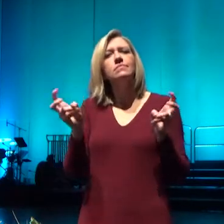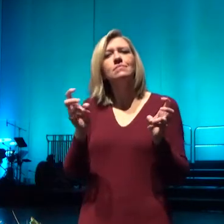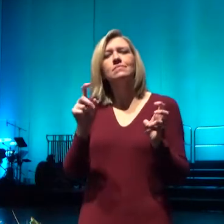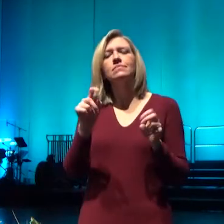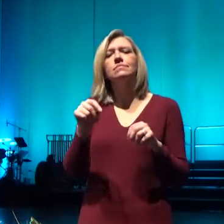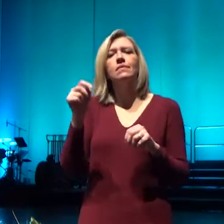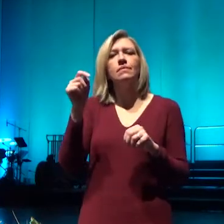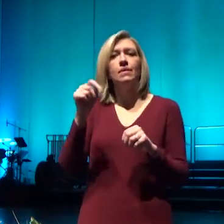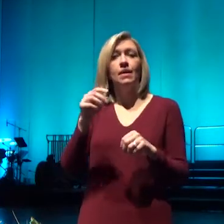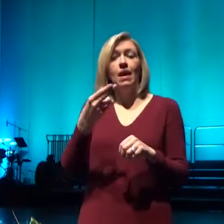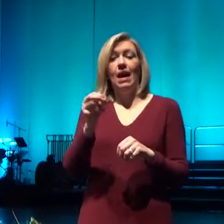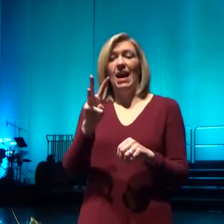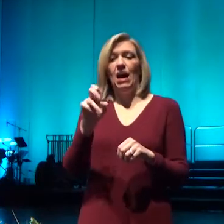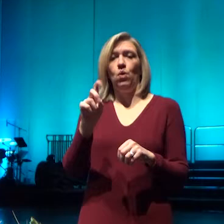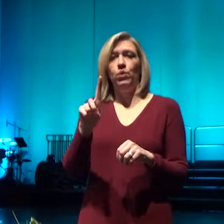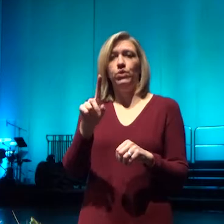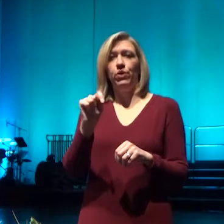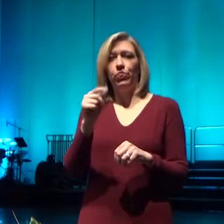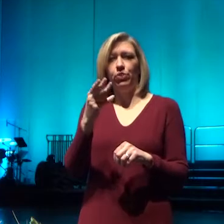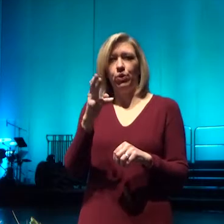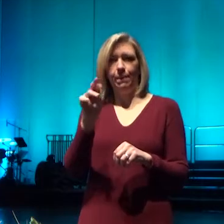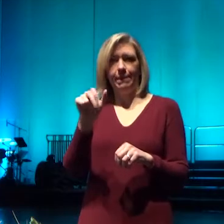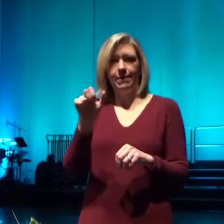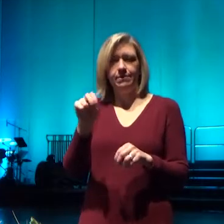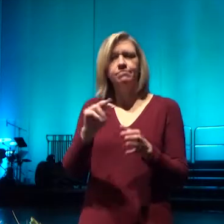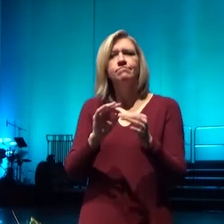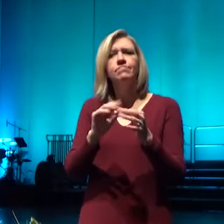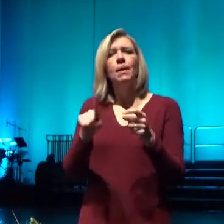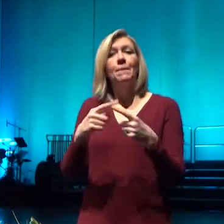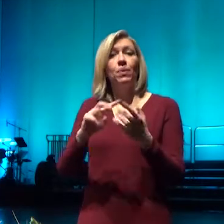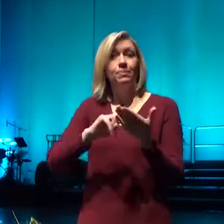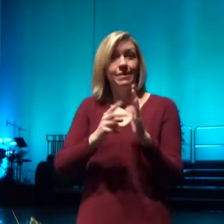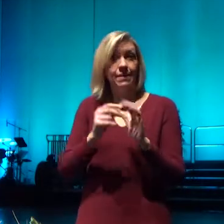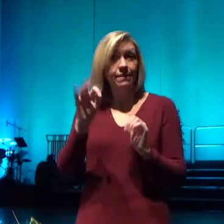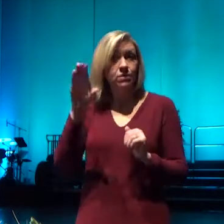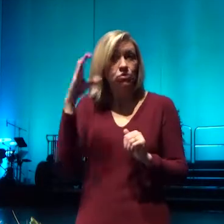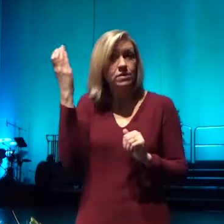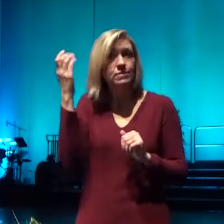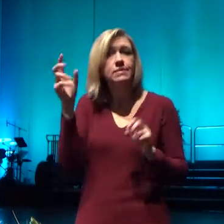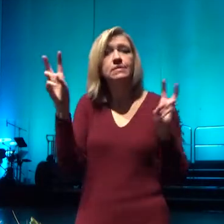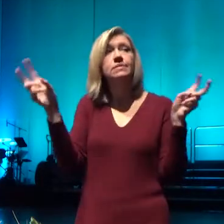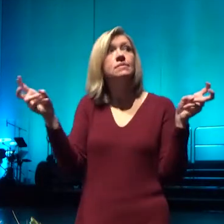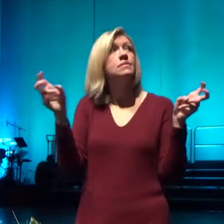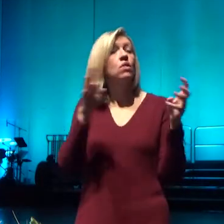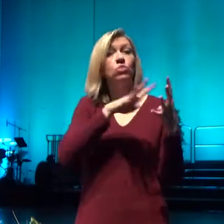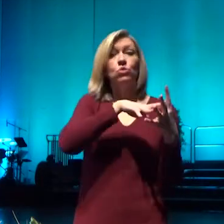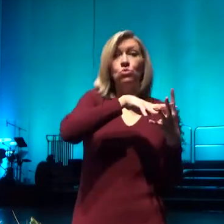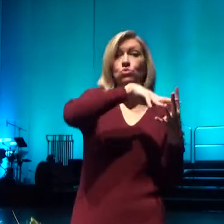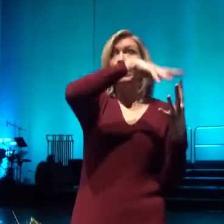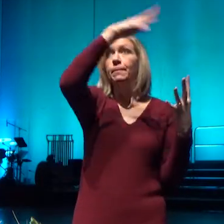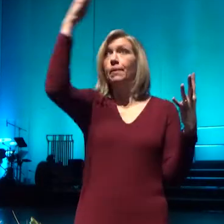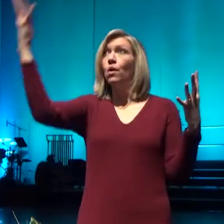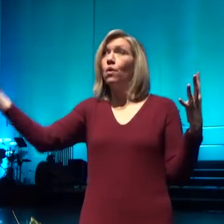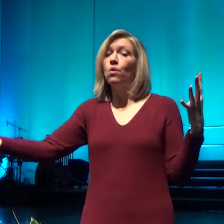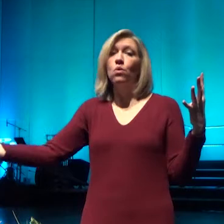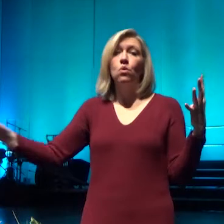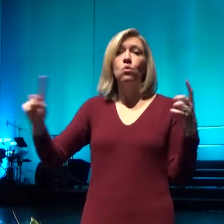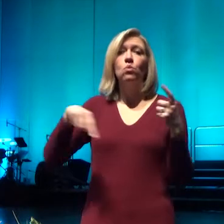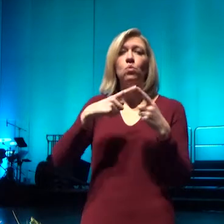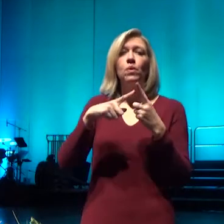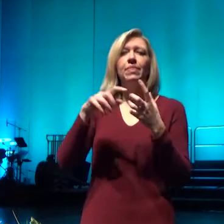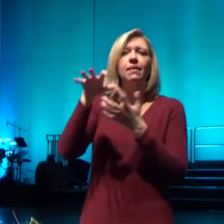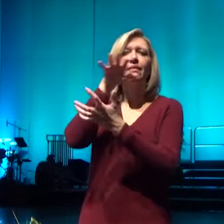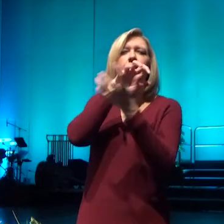great theologian Howard Thurman said on the meaning of Christmas. He said, "It is the rainbow arched over the roof of the sky when